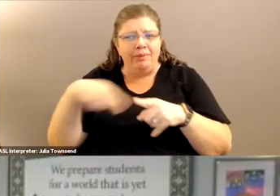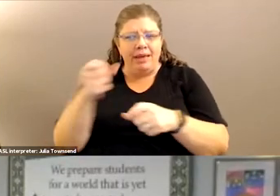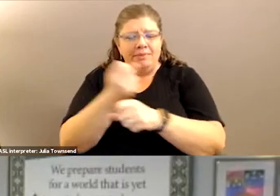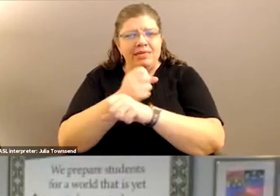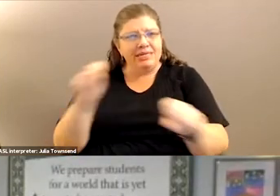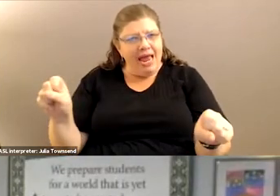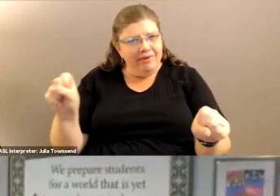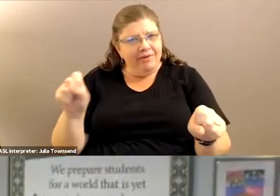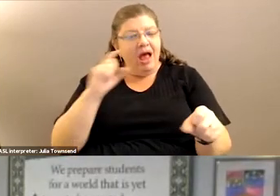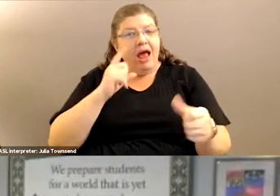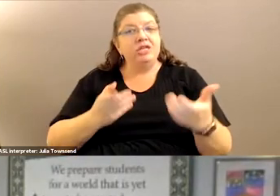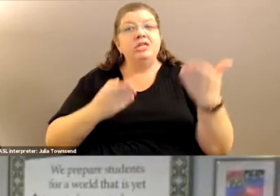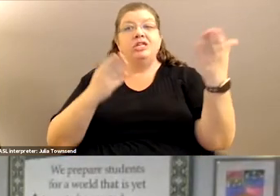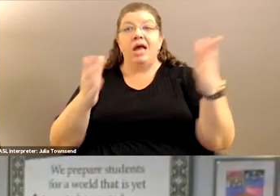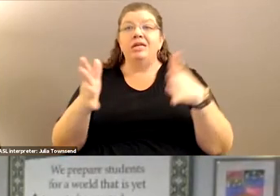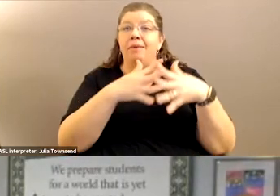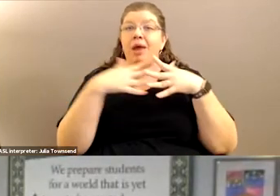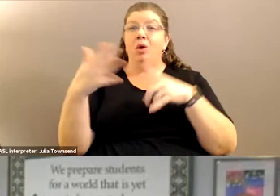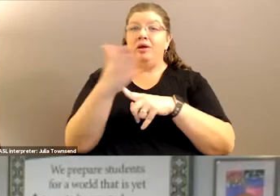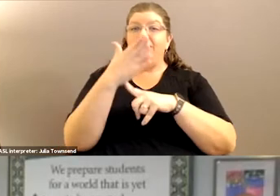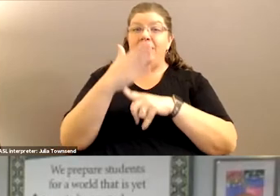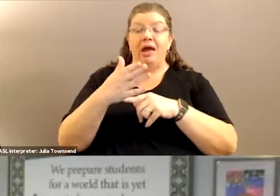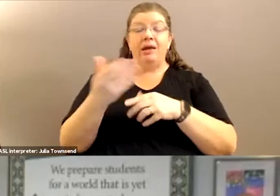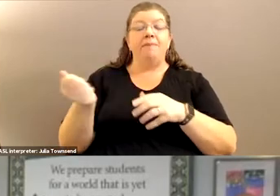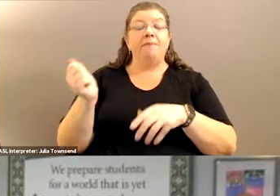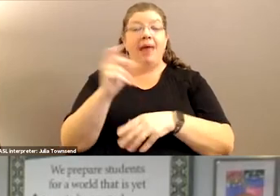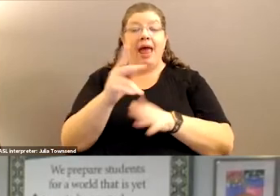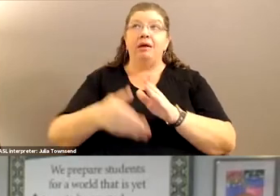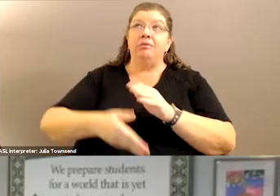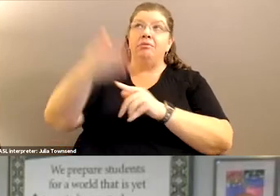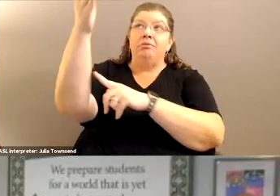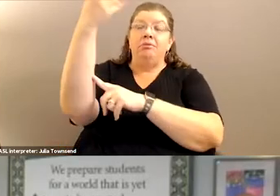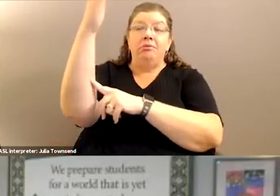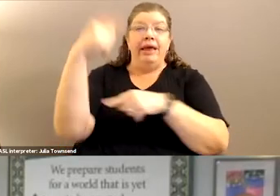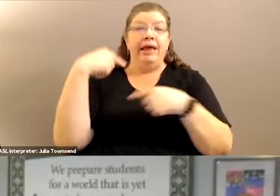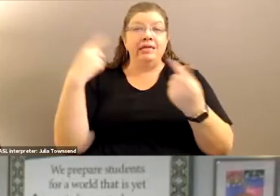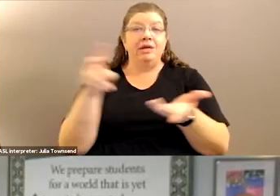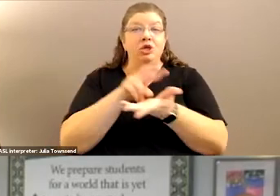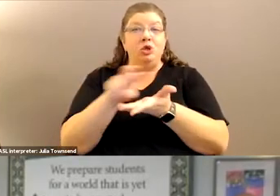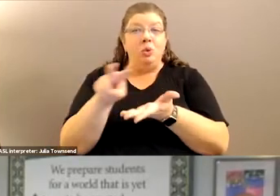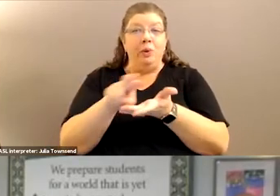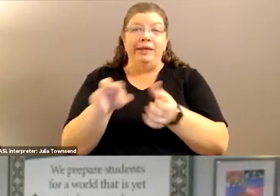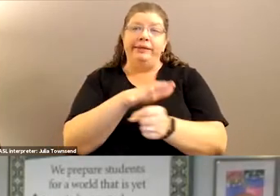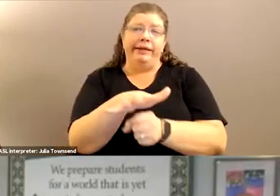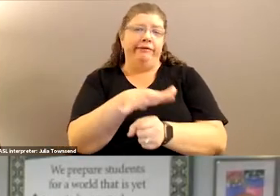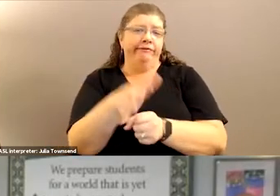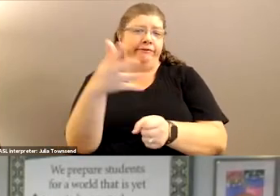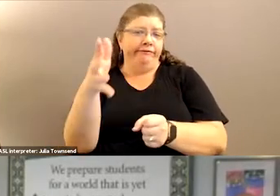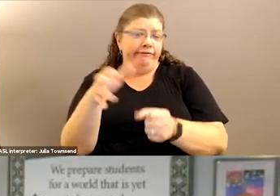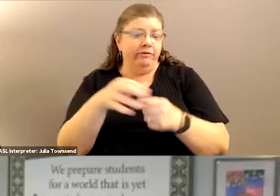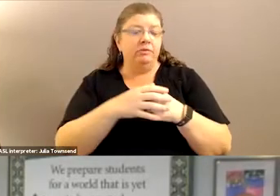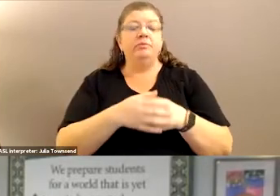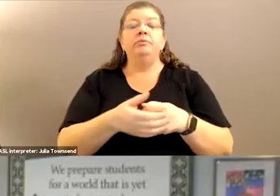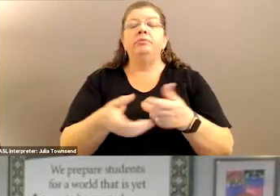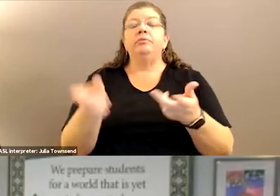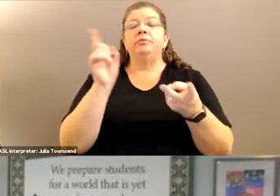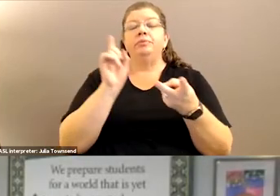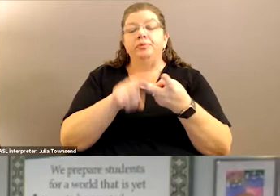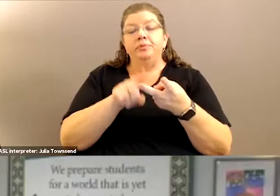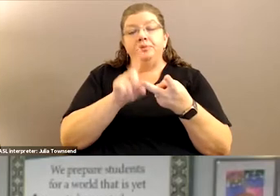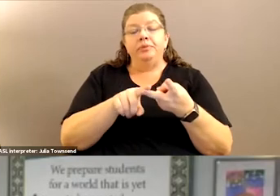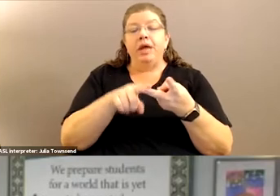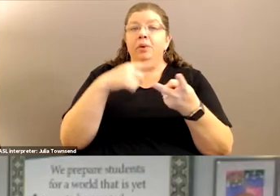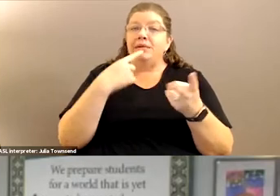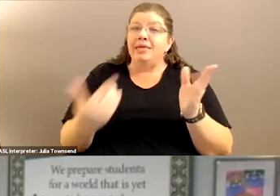i really suggest that the american flag goes back in the poll it's been two weeks enough time also i want to say